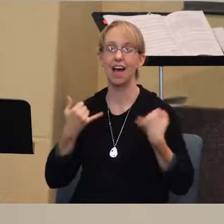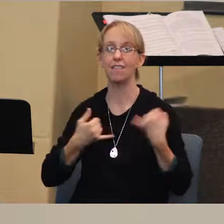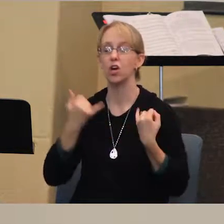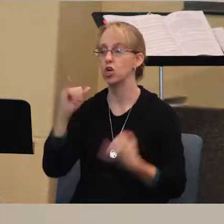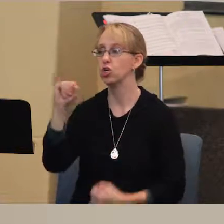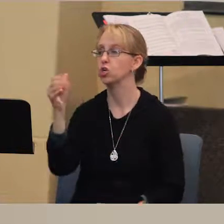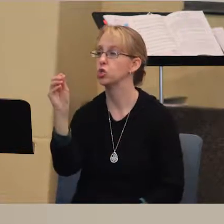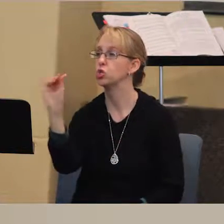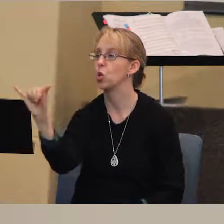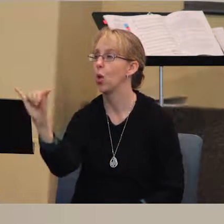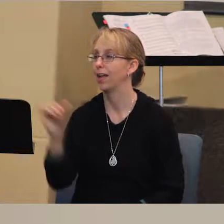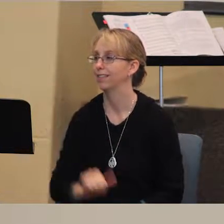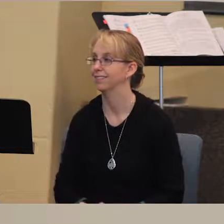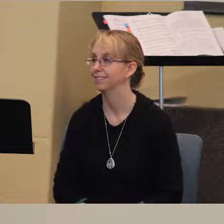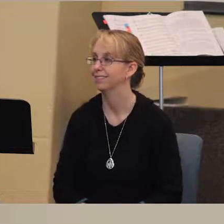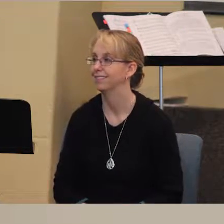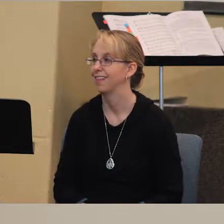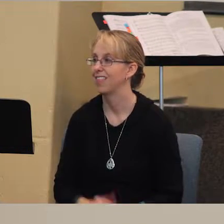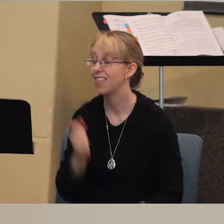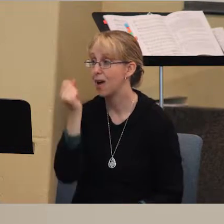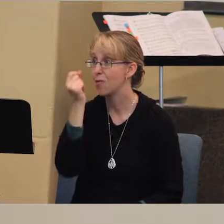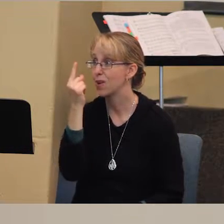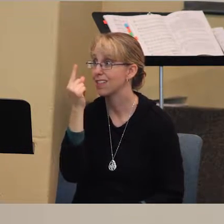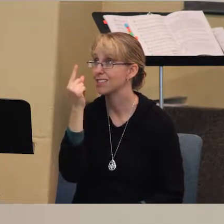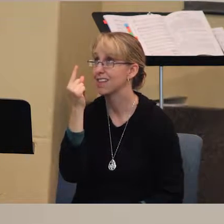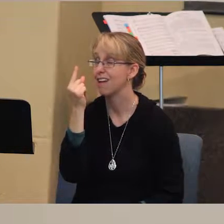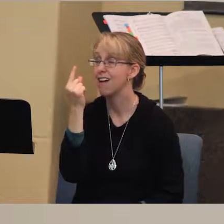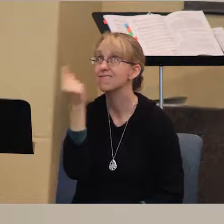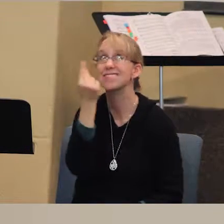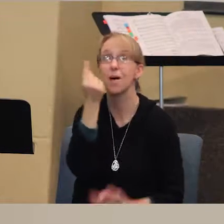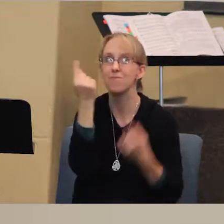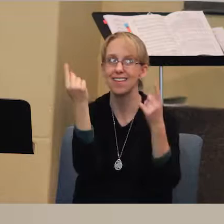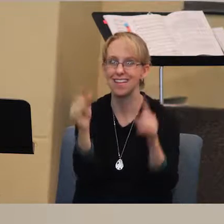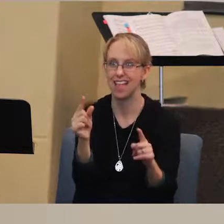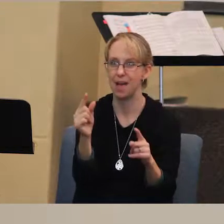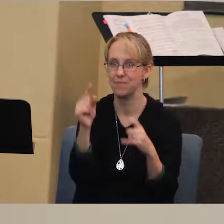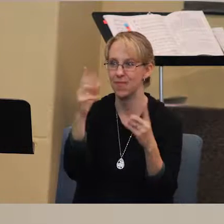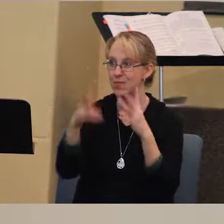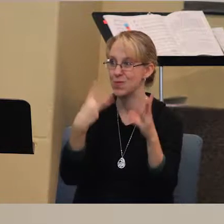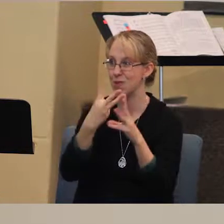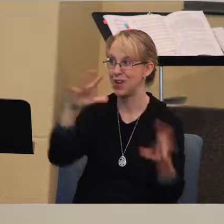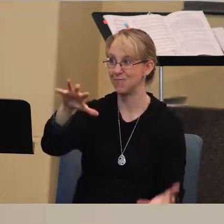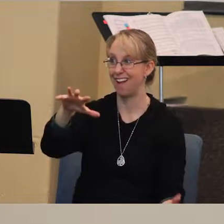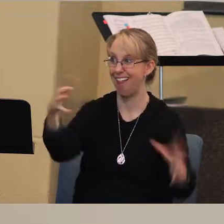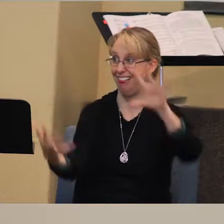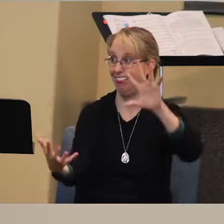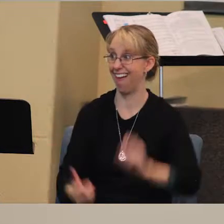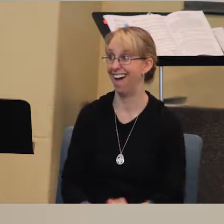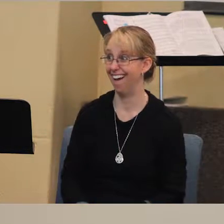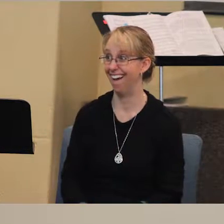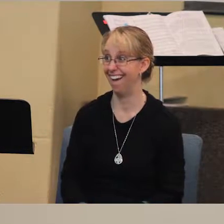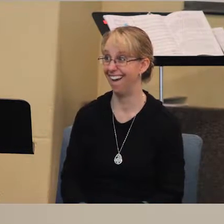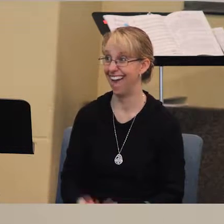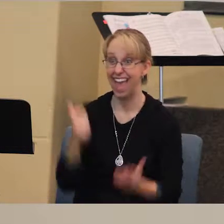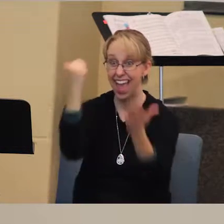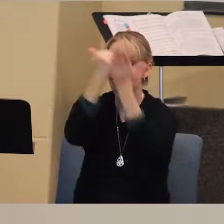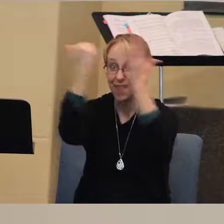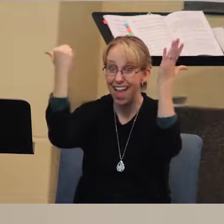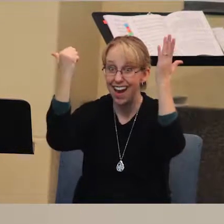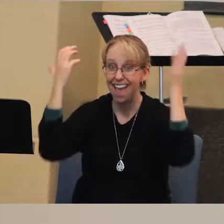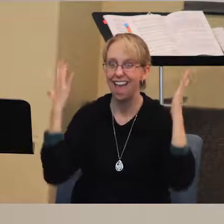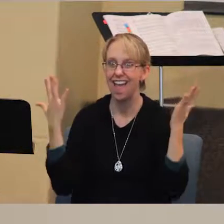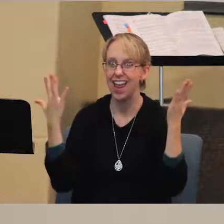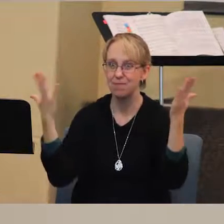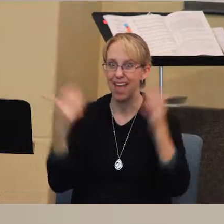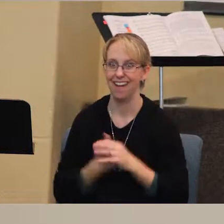comes a realization that something's happening. God's shaking up the world. Say amen, someone.